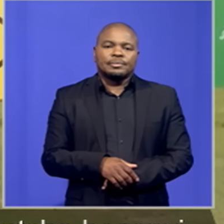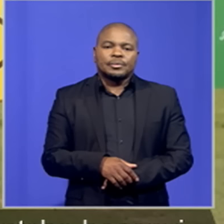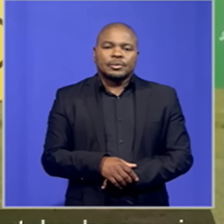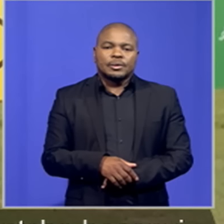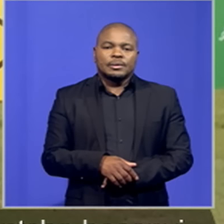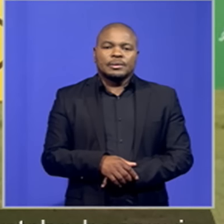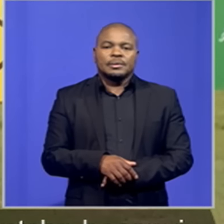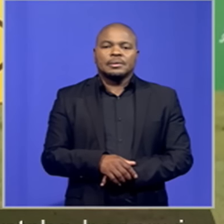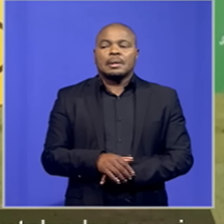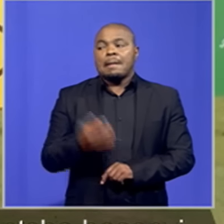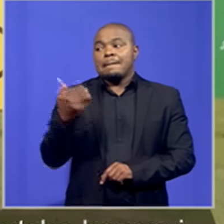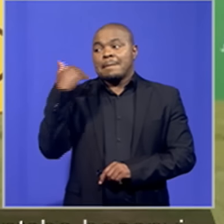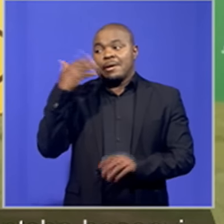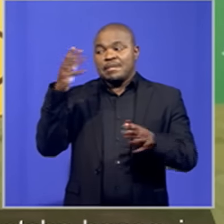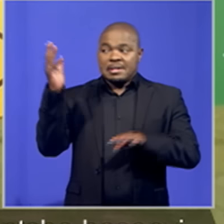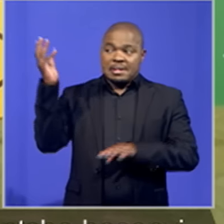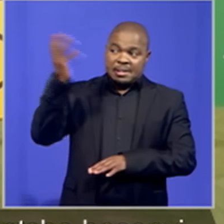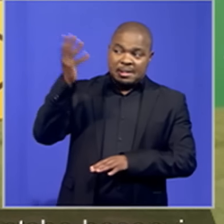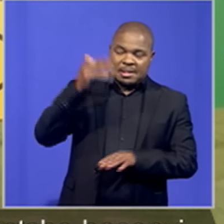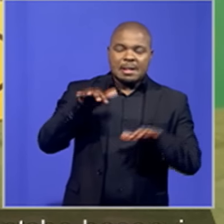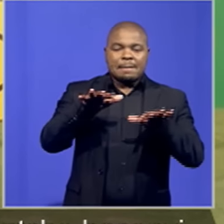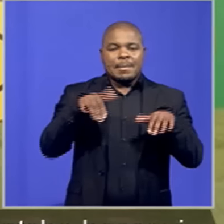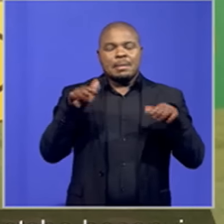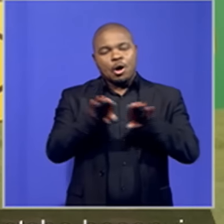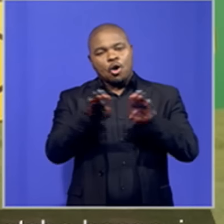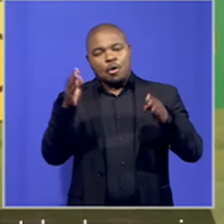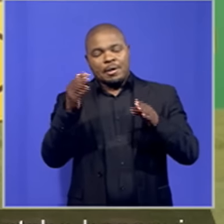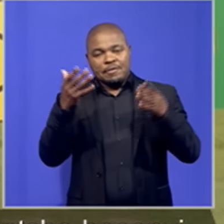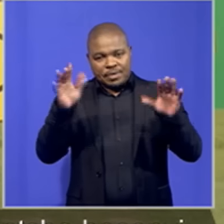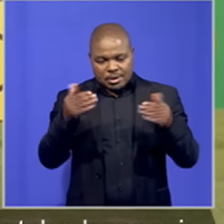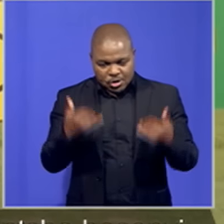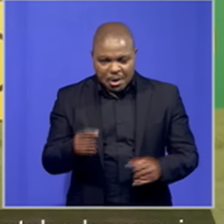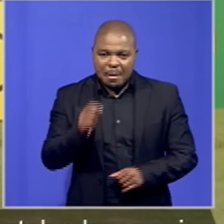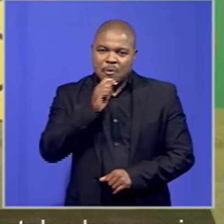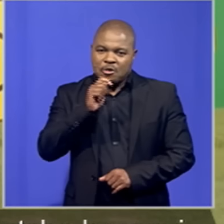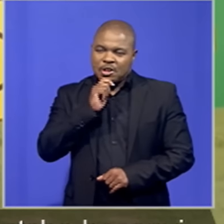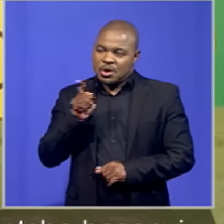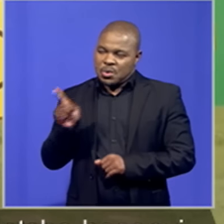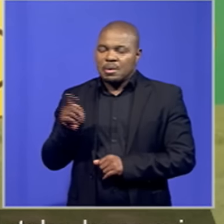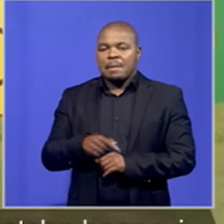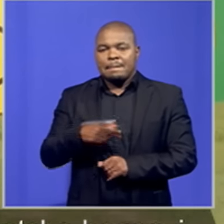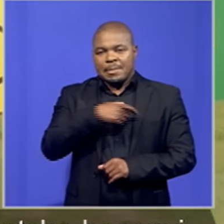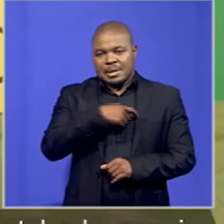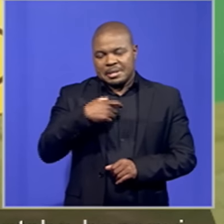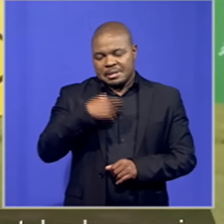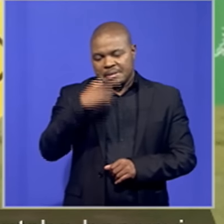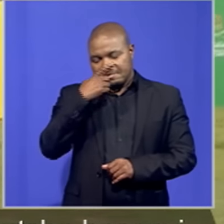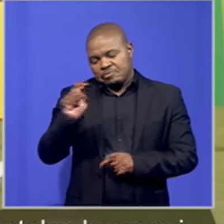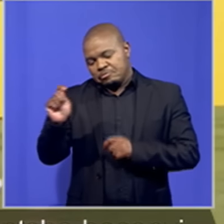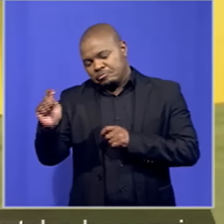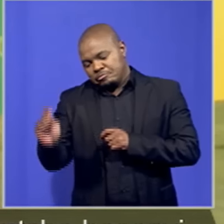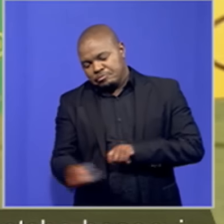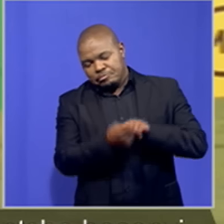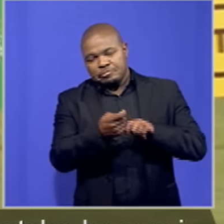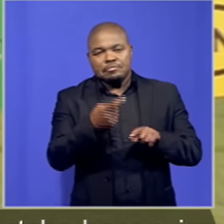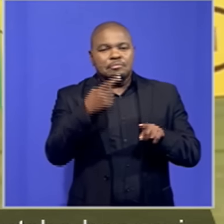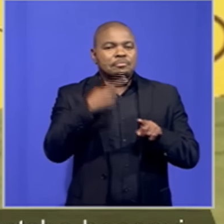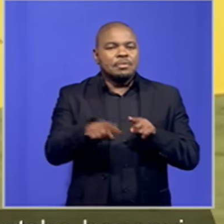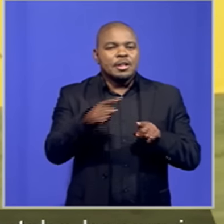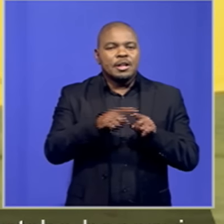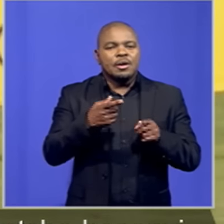Meso morago ga bošego bja polosemošo ya palamente, Mopresidente Ramaphosa o ile a bapala papadi ya kolofo lebaleng la boralokelo